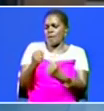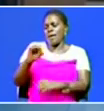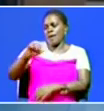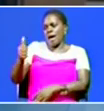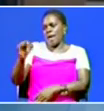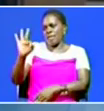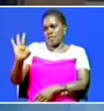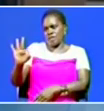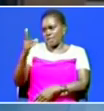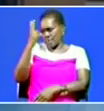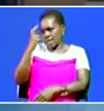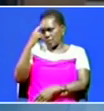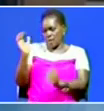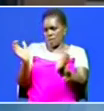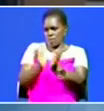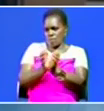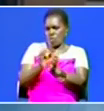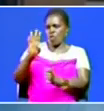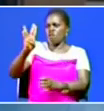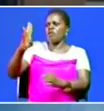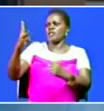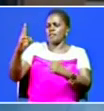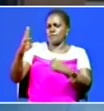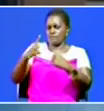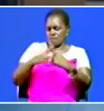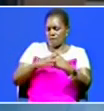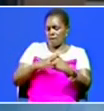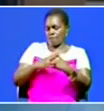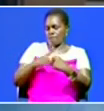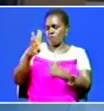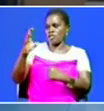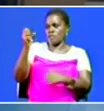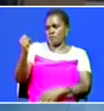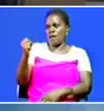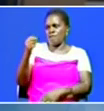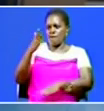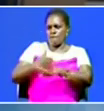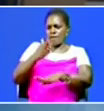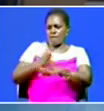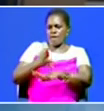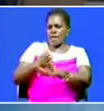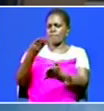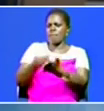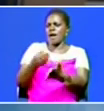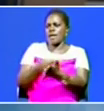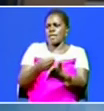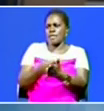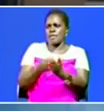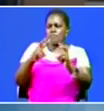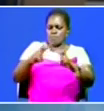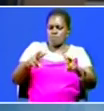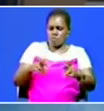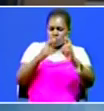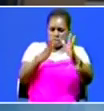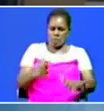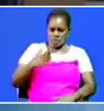other suspects were also arrested in Githurai, still in Kiambu County, over a fake currency syndicate. Our crimes and investigative